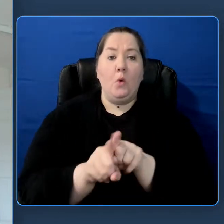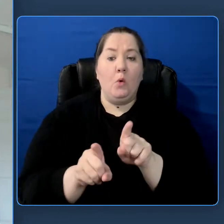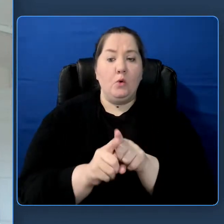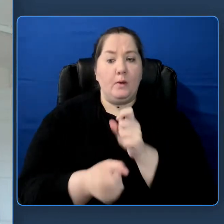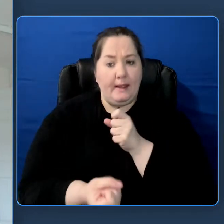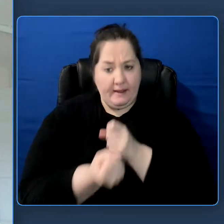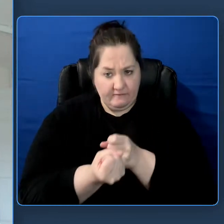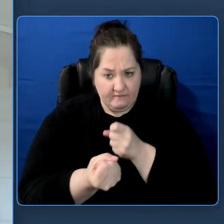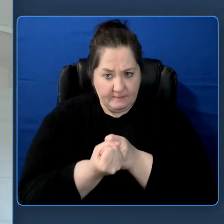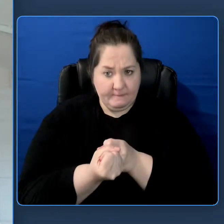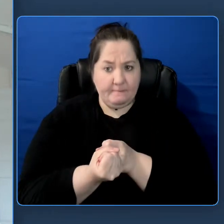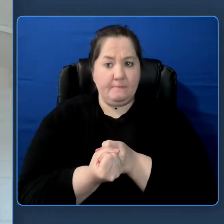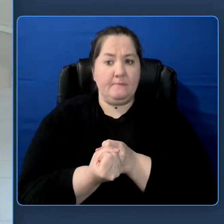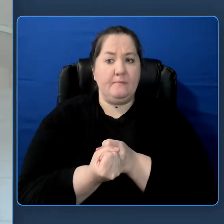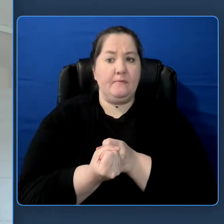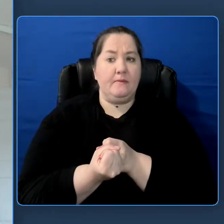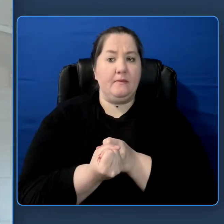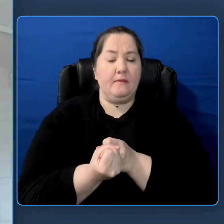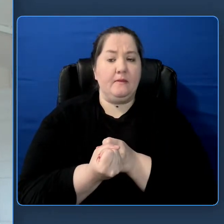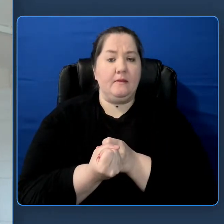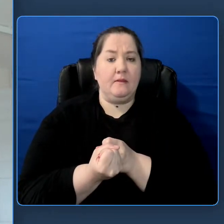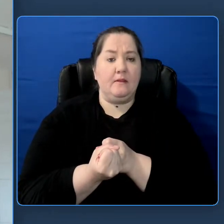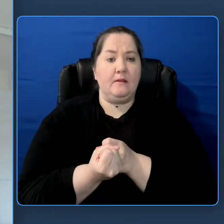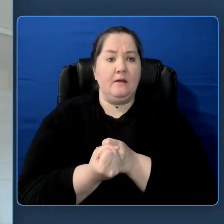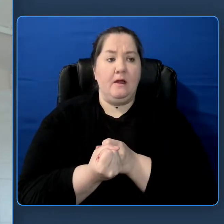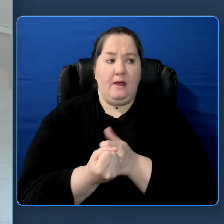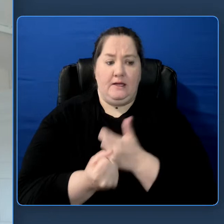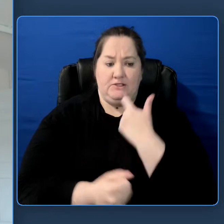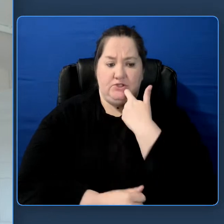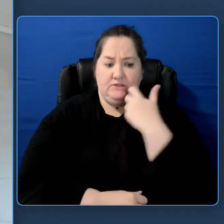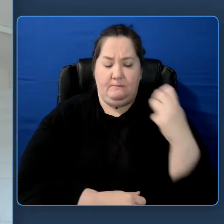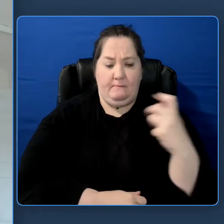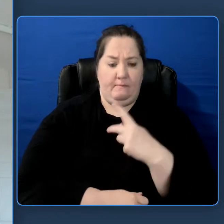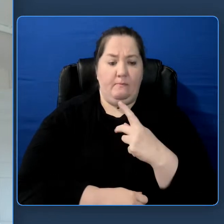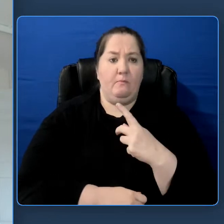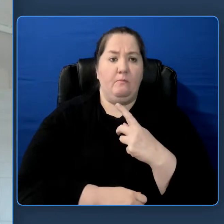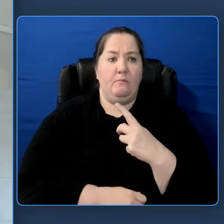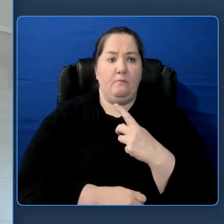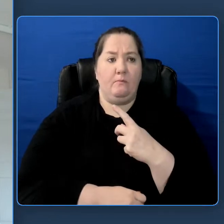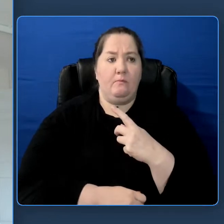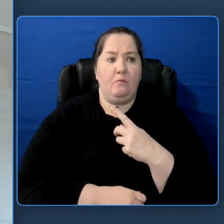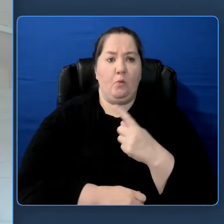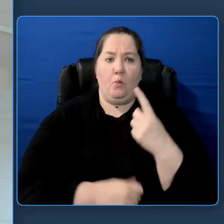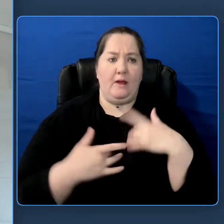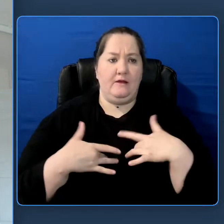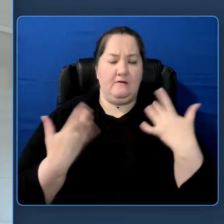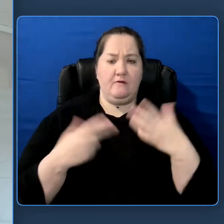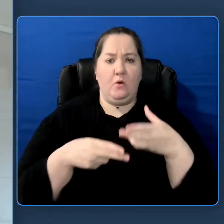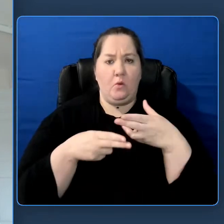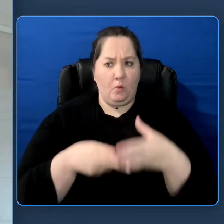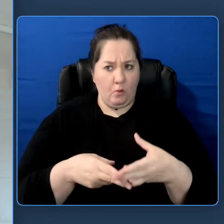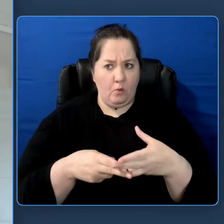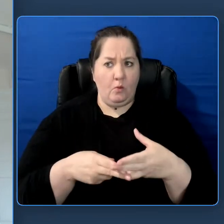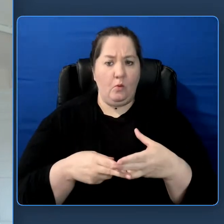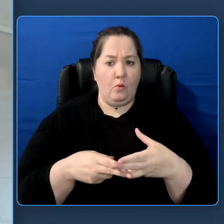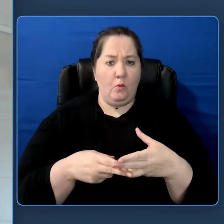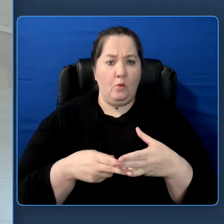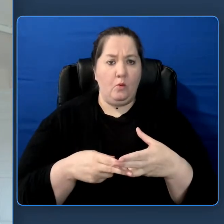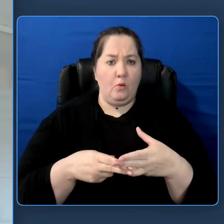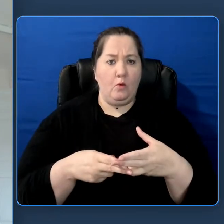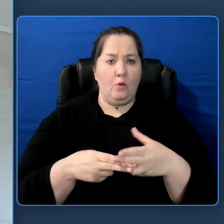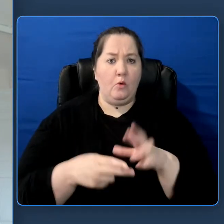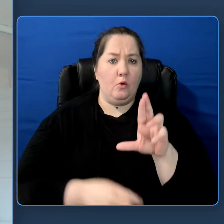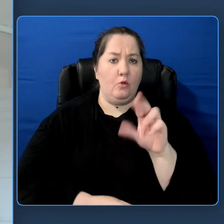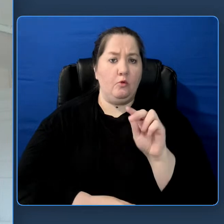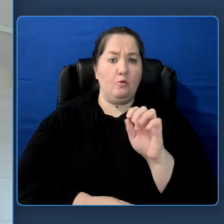advocate. I recently came back from an event called the Roll